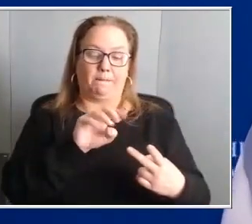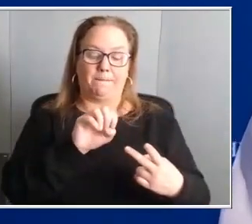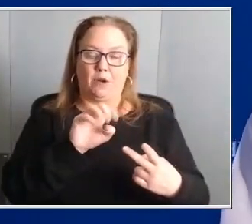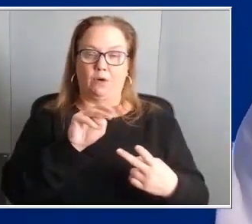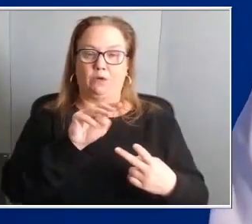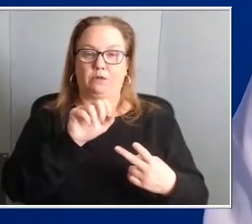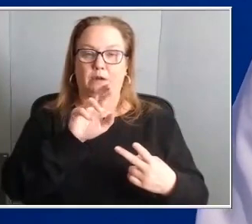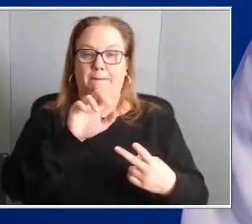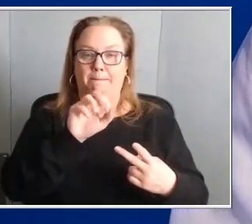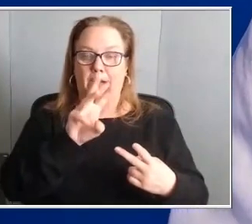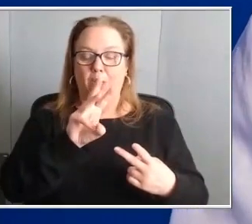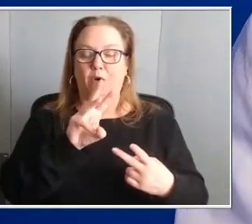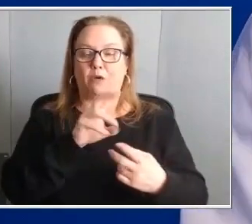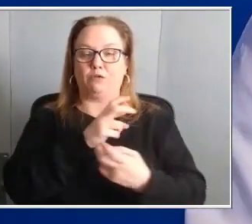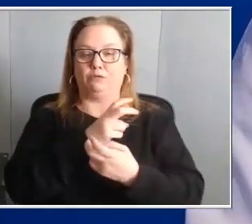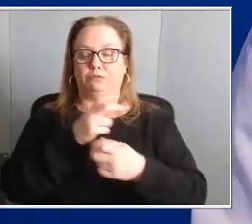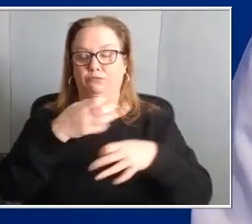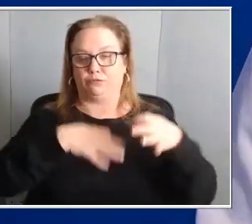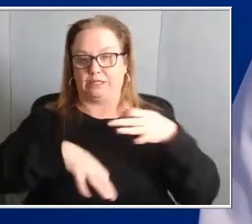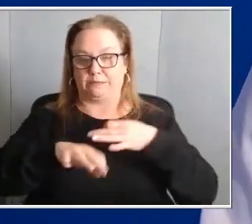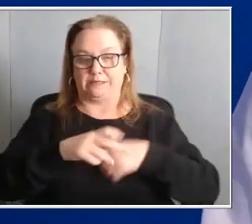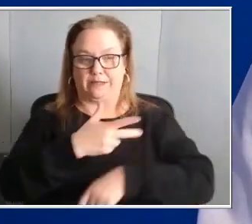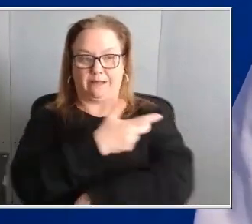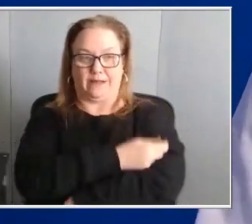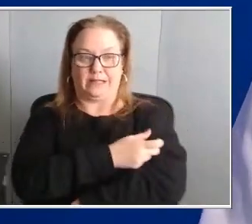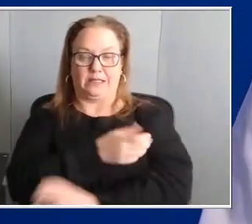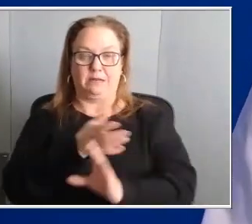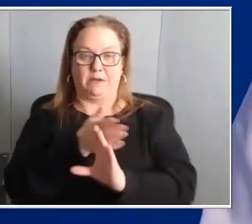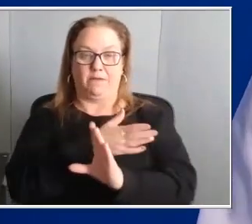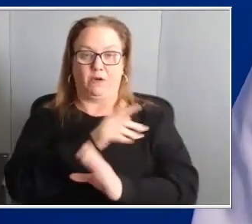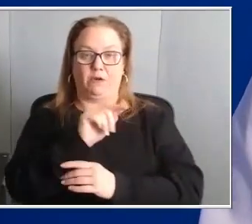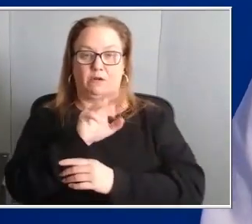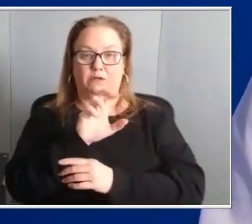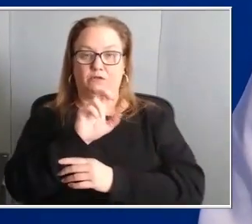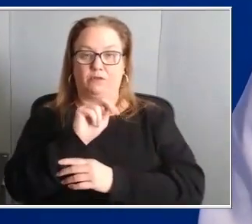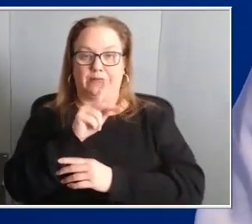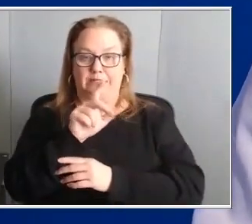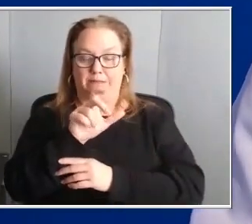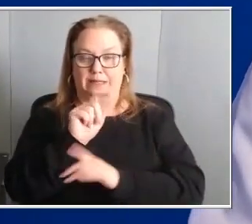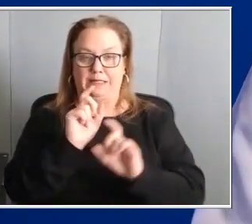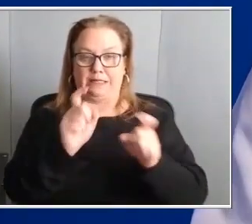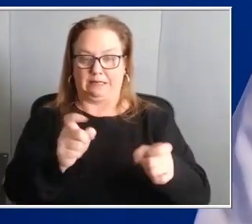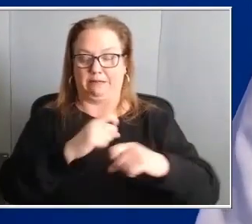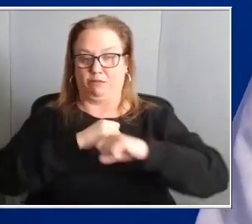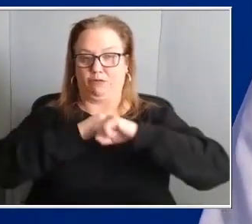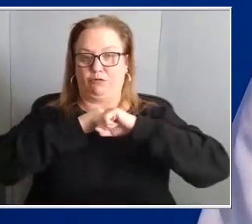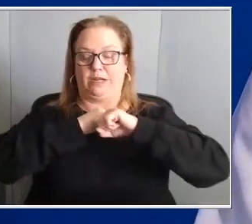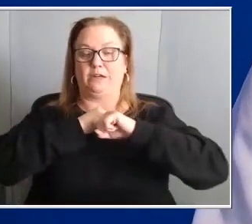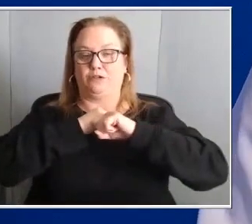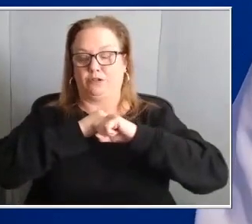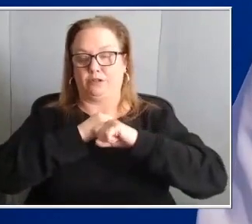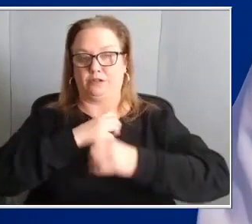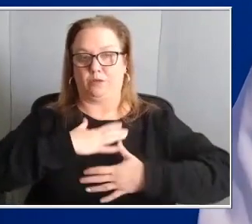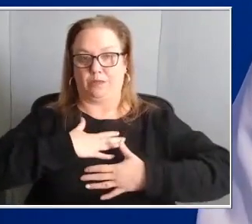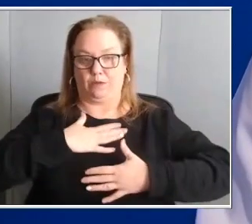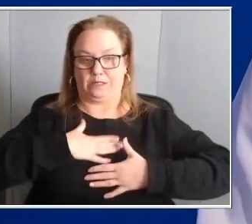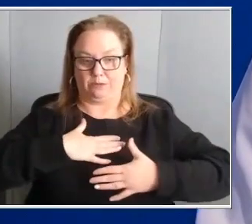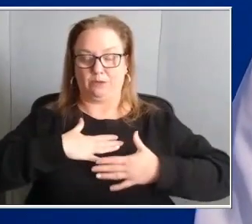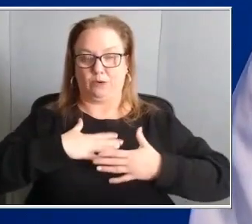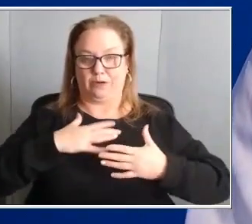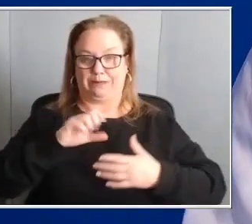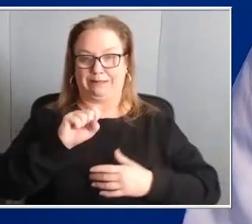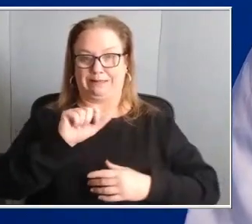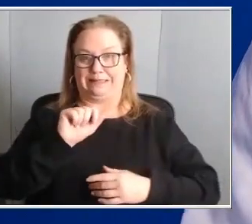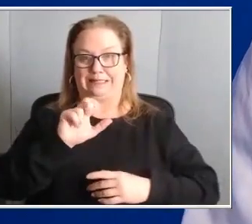this vaccine to them prior to transplant, give them some protection so that, when the respiratory season comes along,